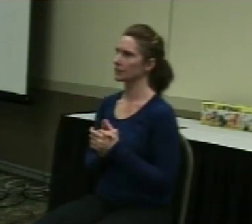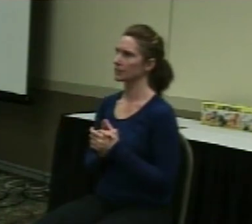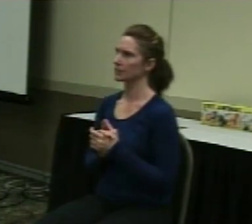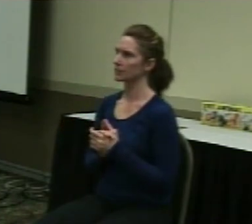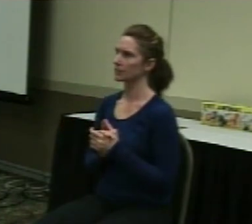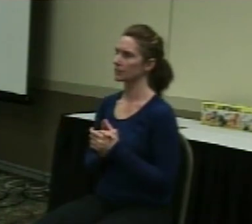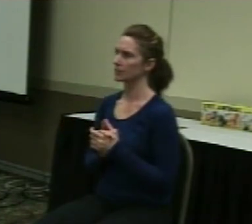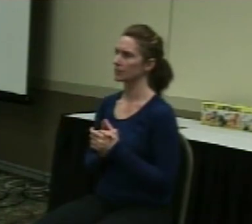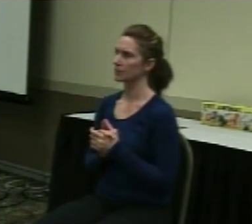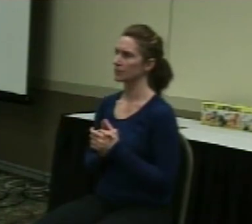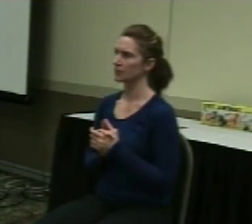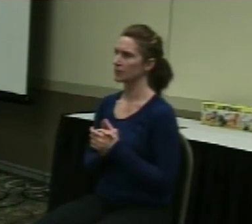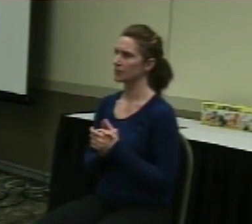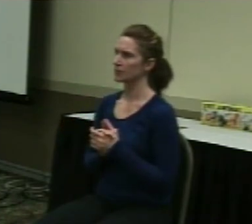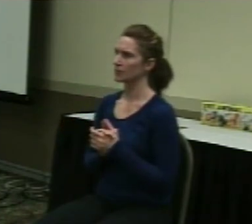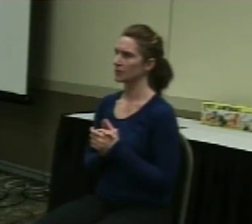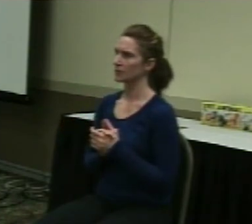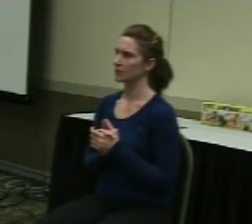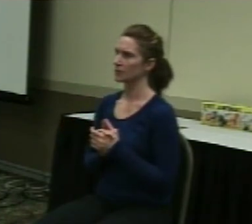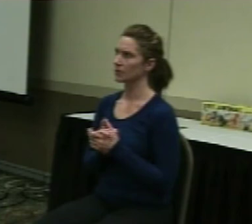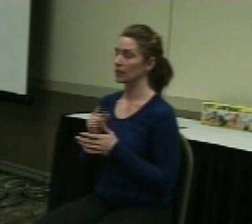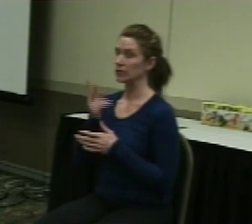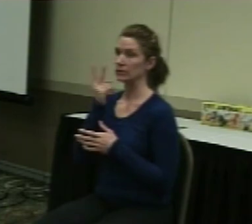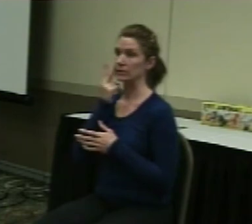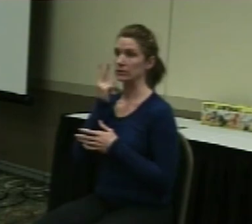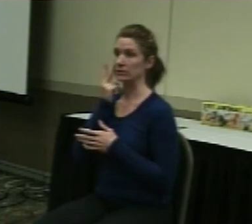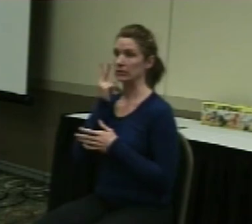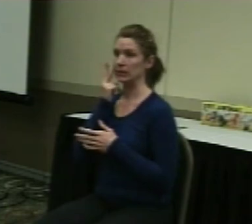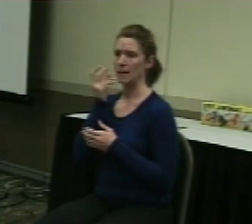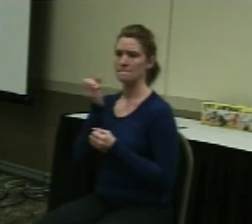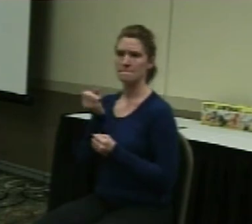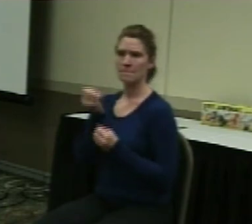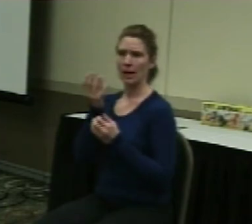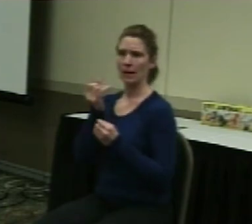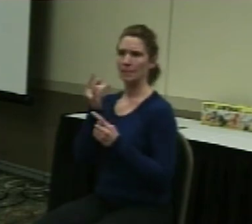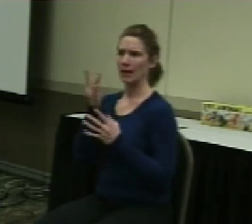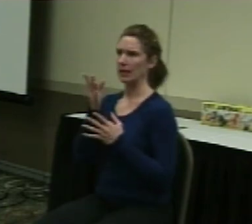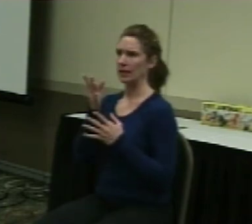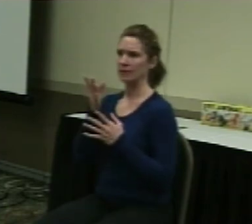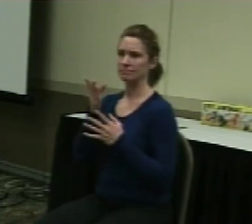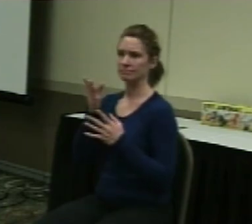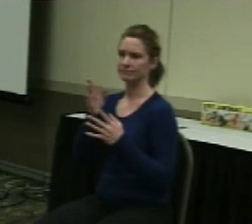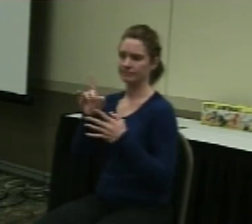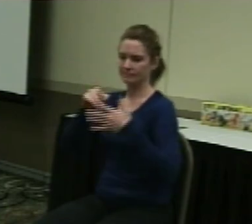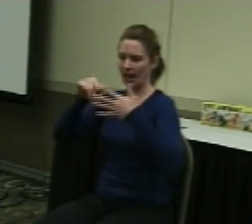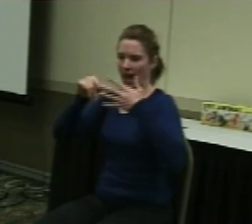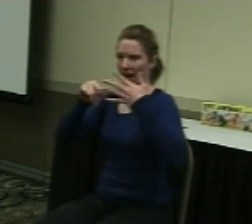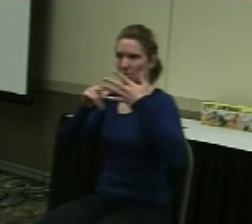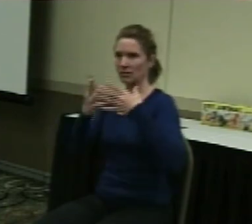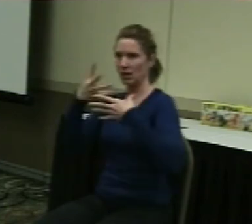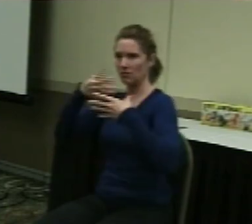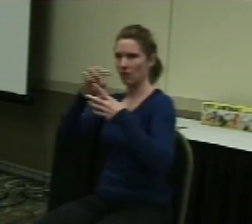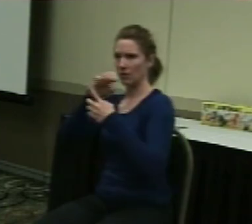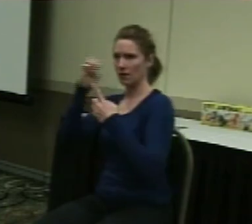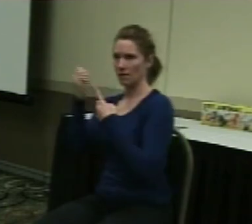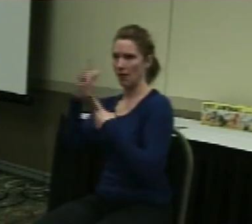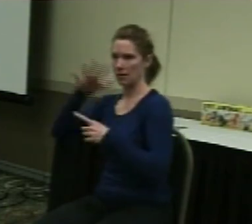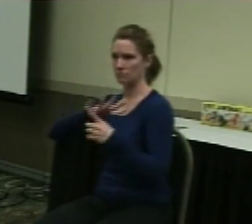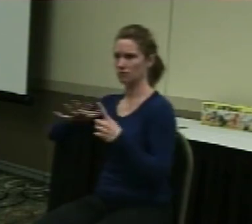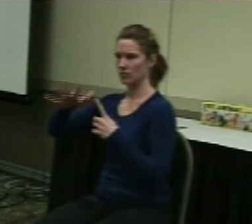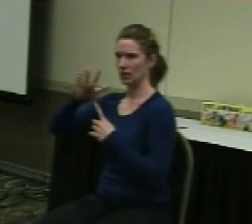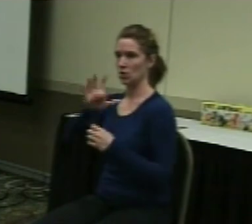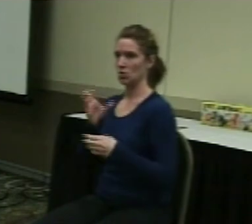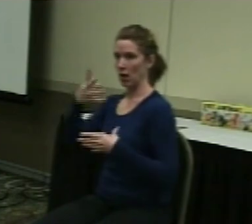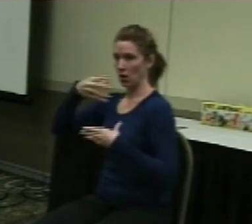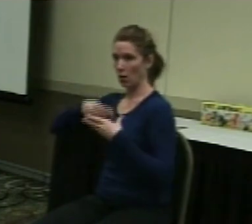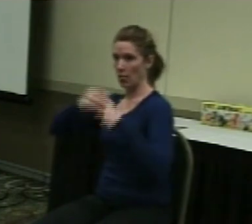and see that there are so many aspects to the environment that you can, you know, go in